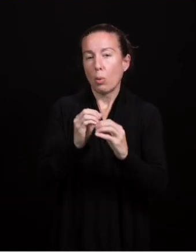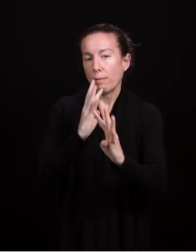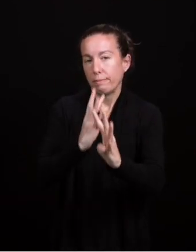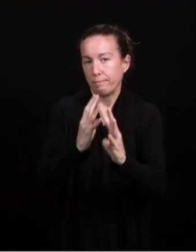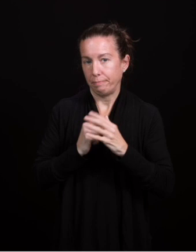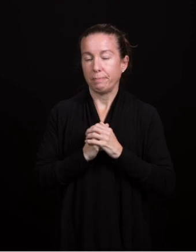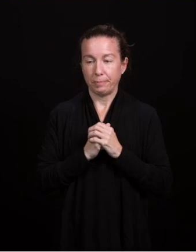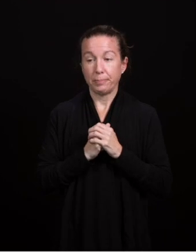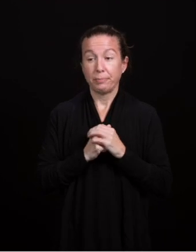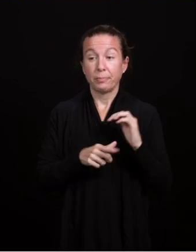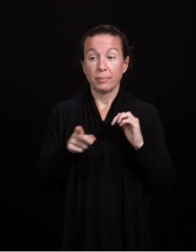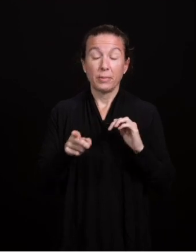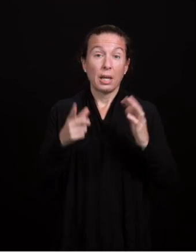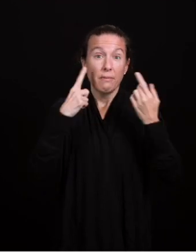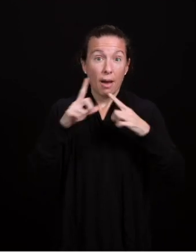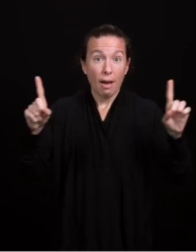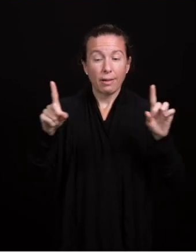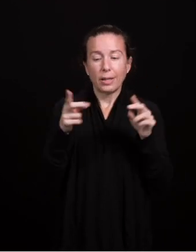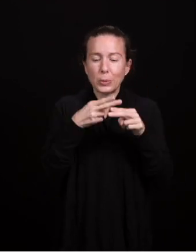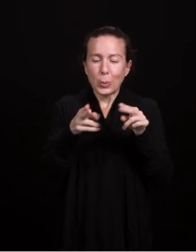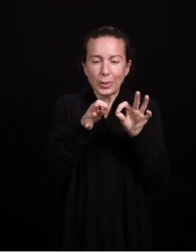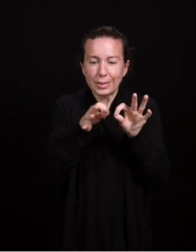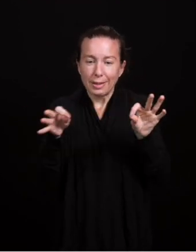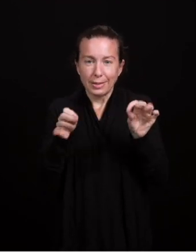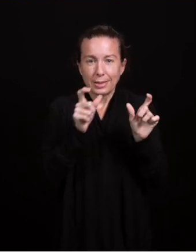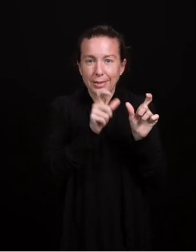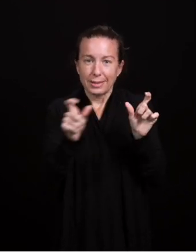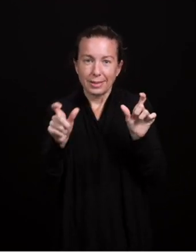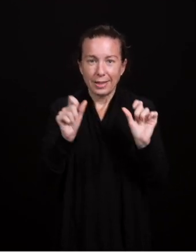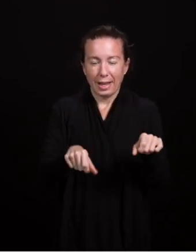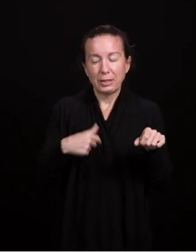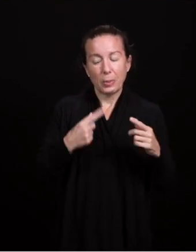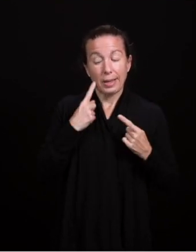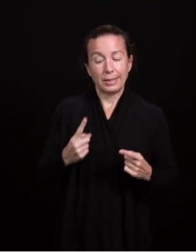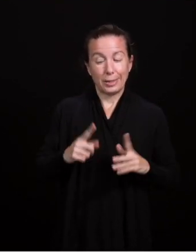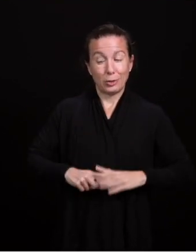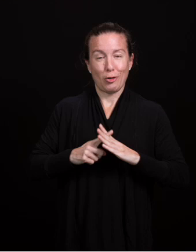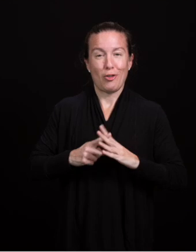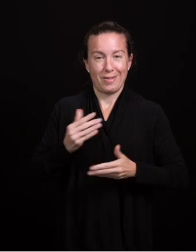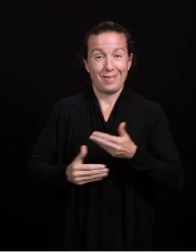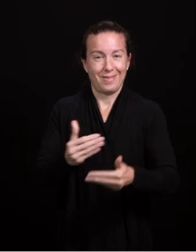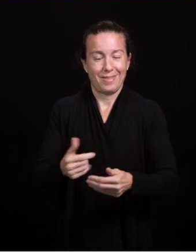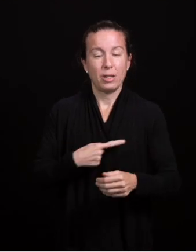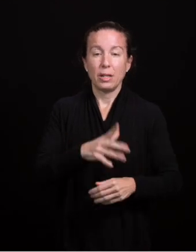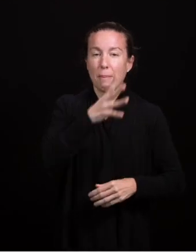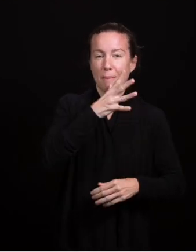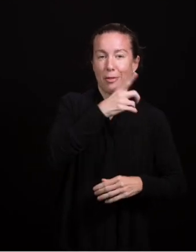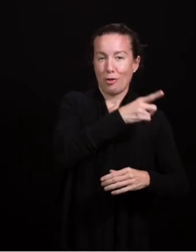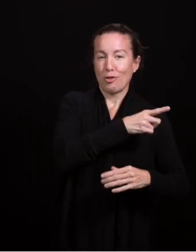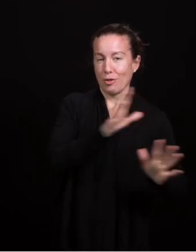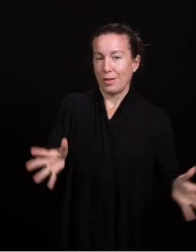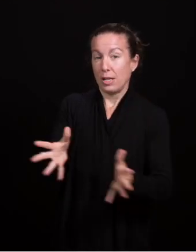to finally put little sentences together. So it's coming. Her mother was the influence because we went